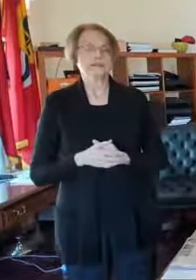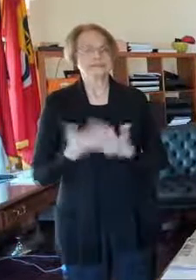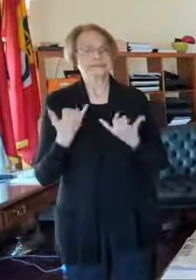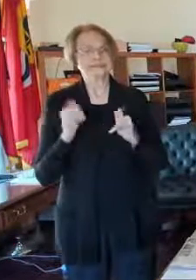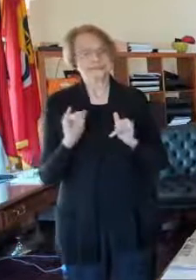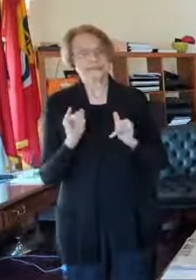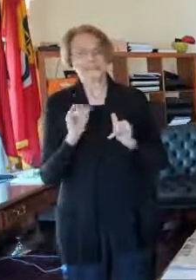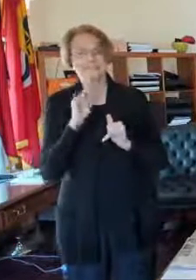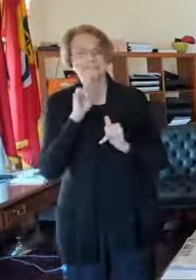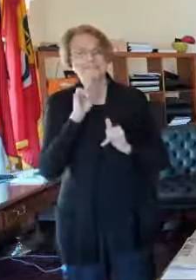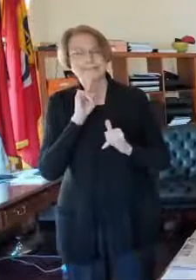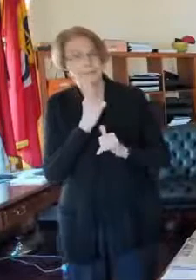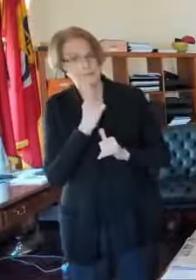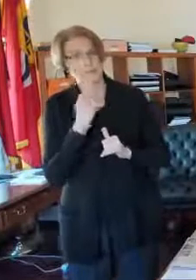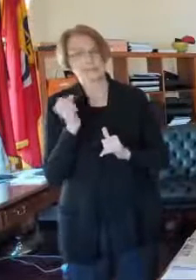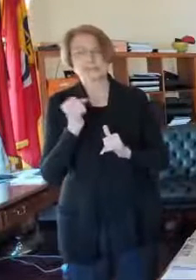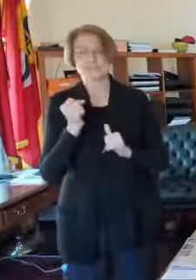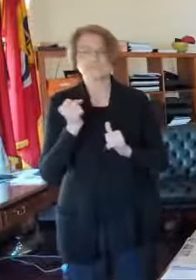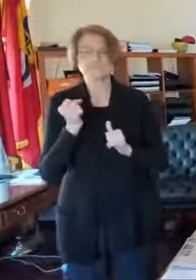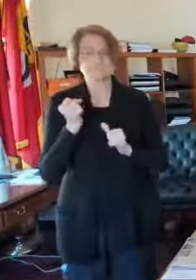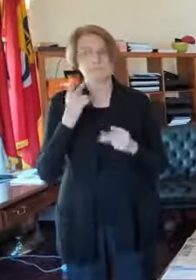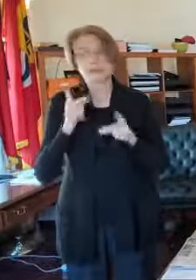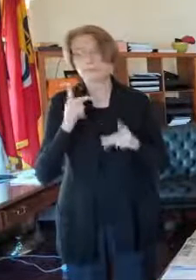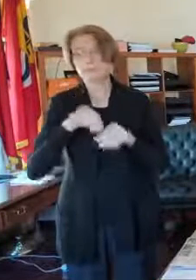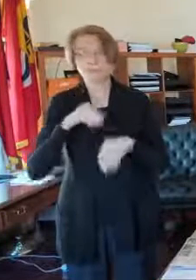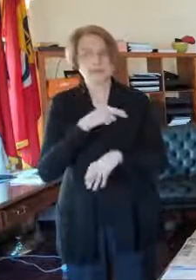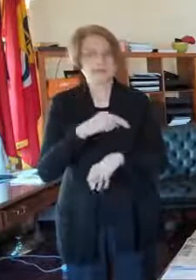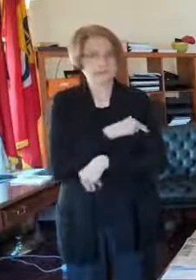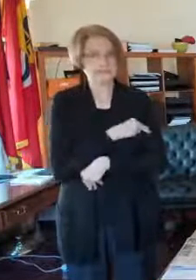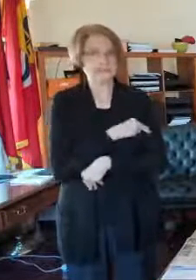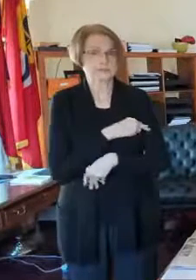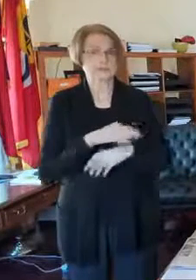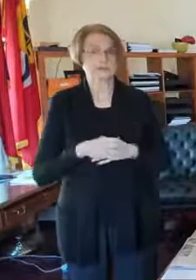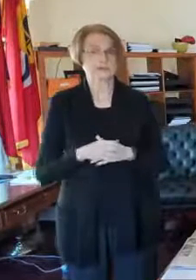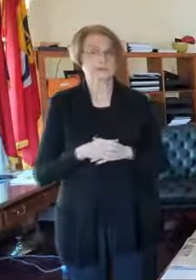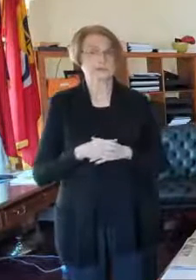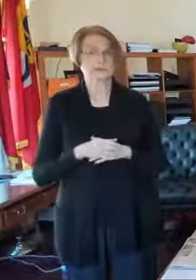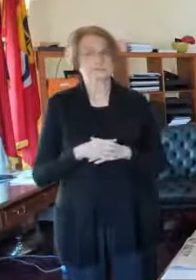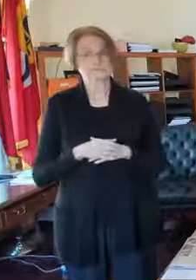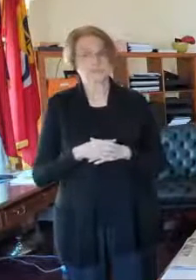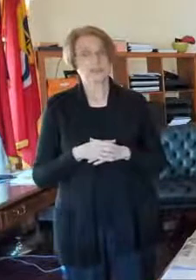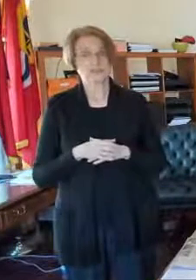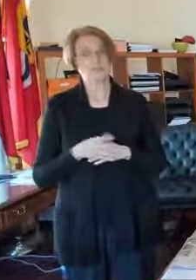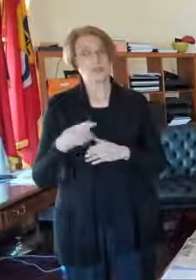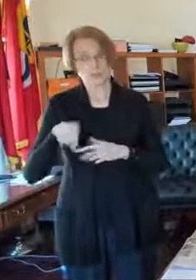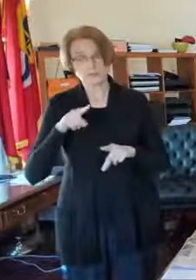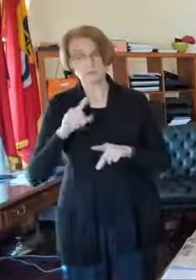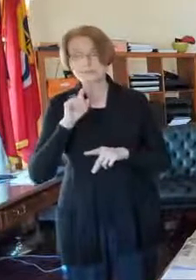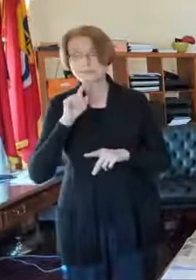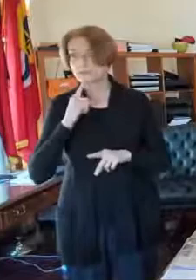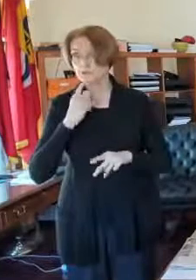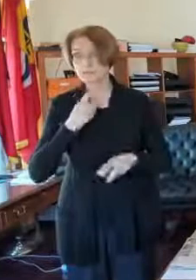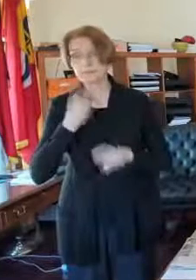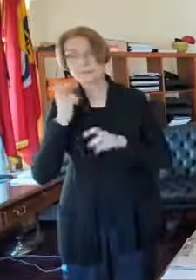still very serious, a number of people that are in the hospital and who are very seriously ill.